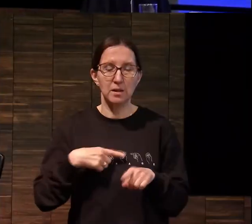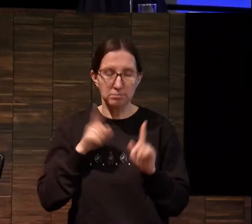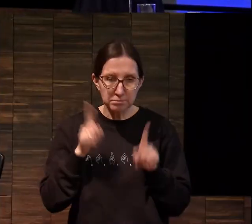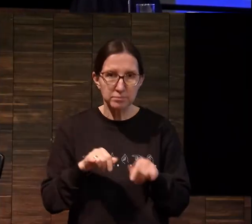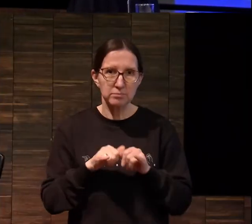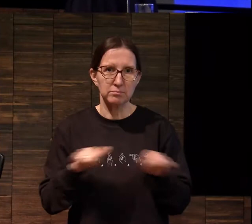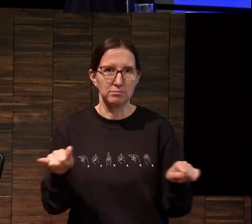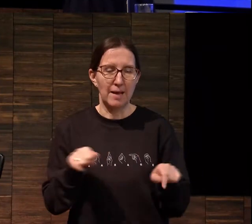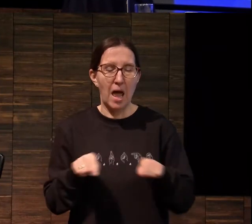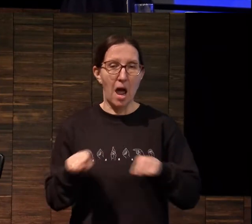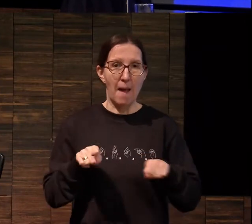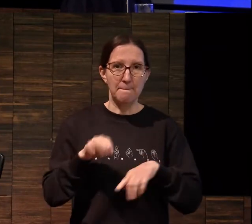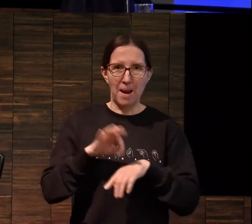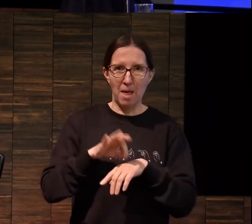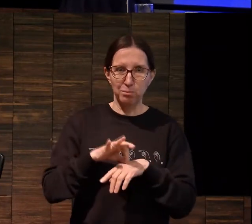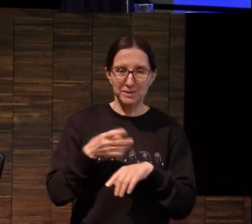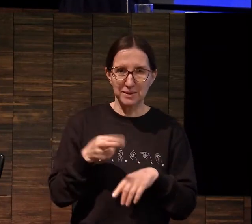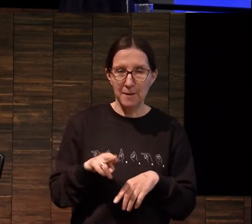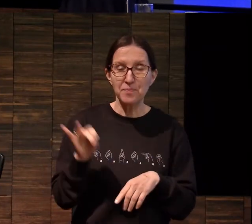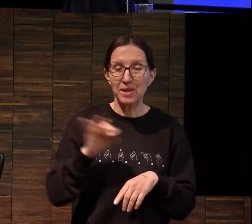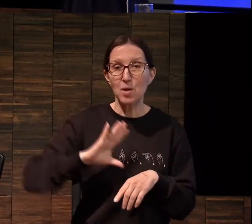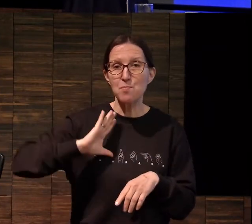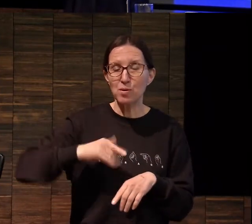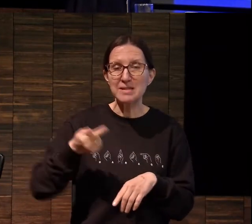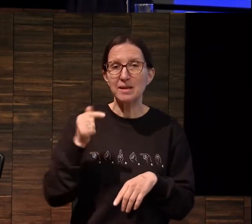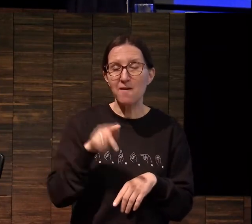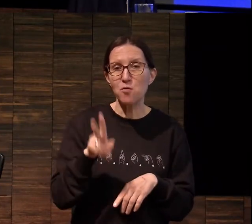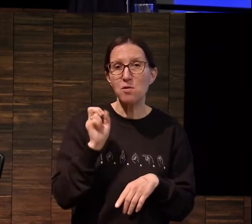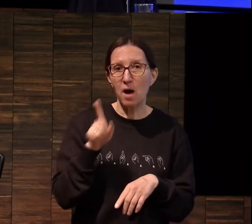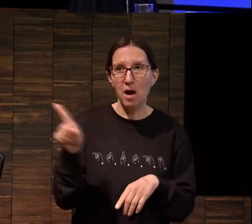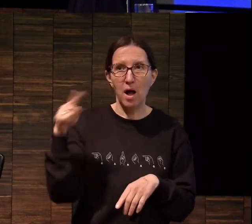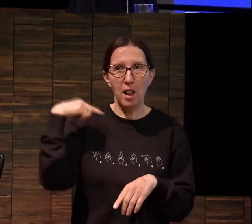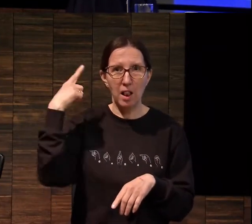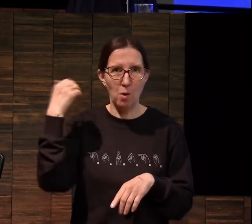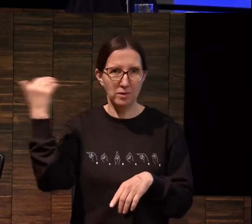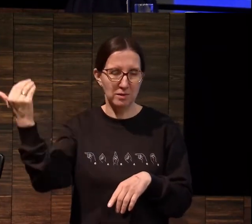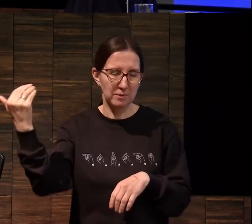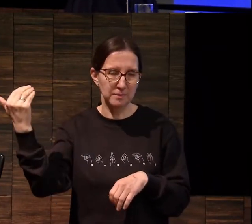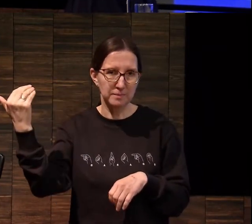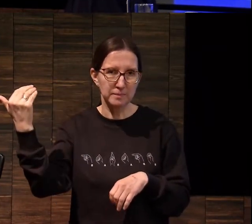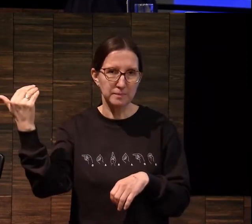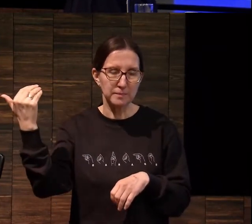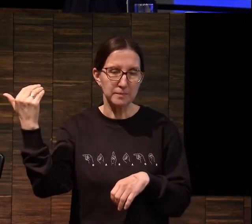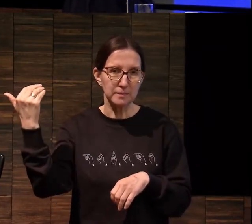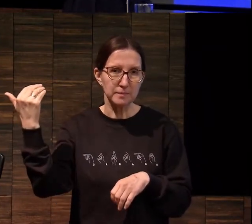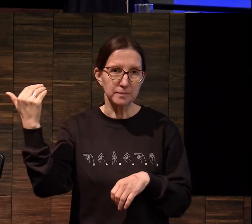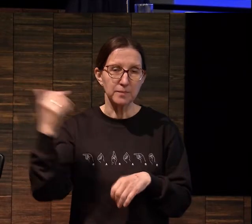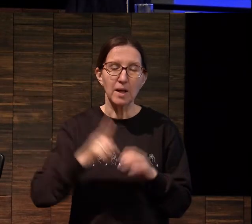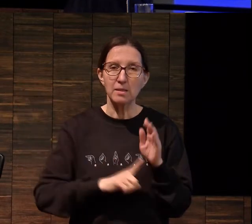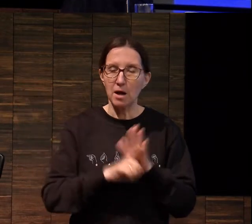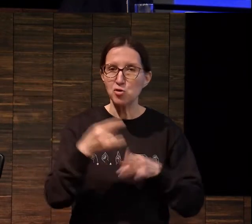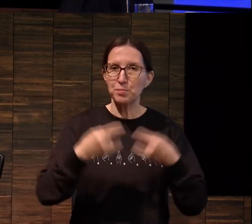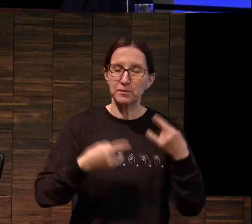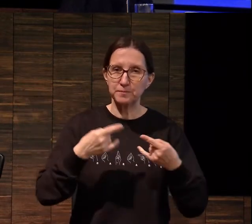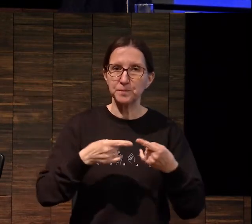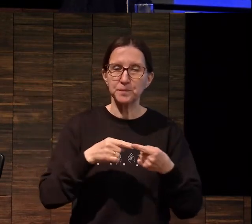that are quivering. And for example, the designers of the Olympic Games in London used